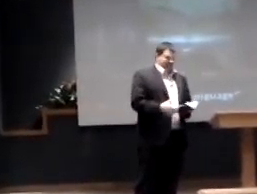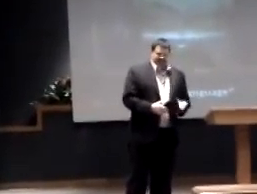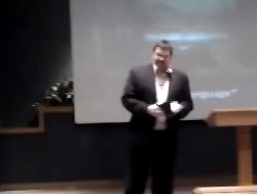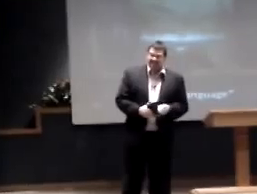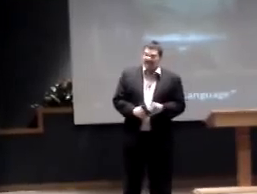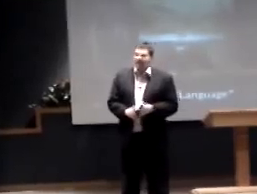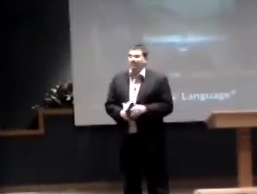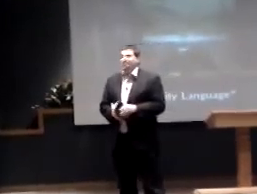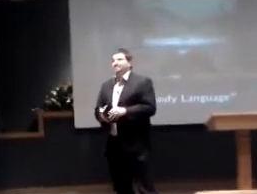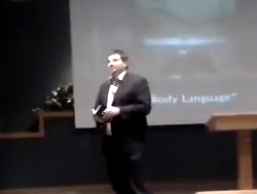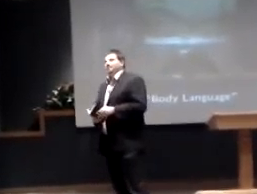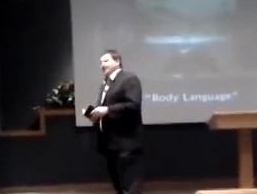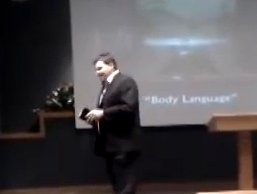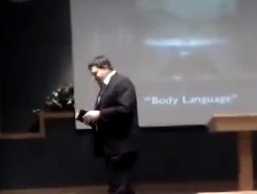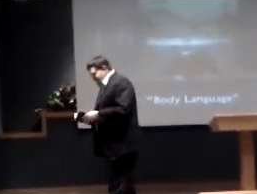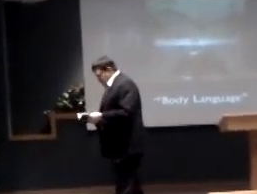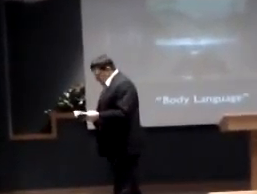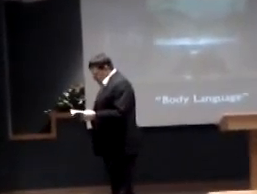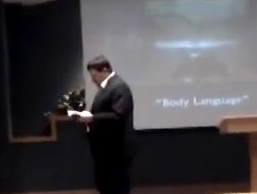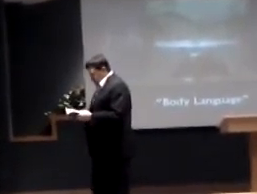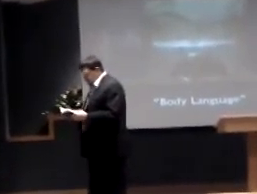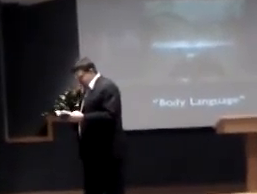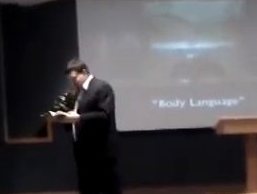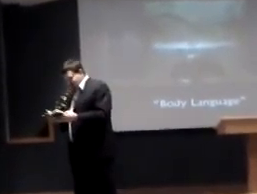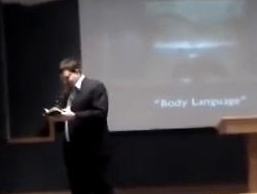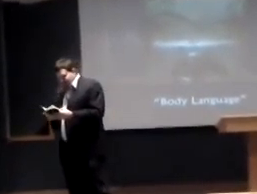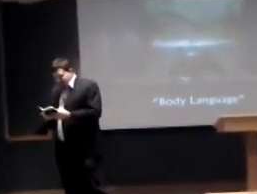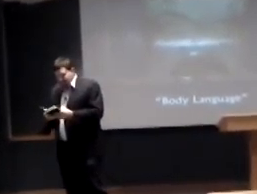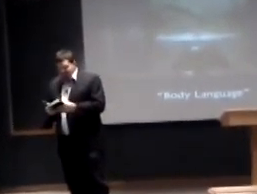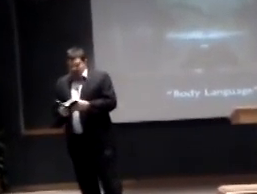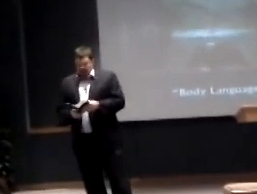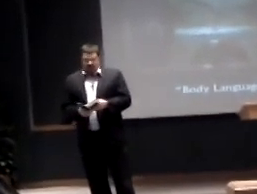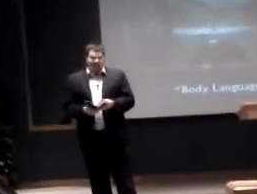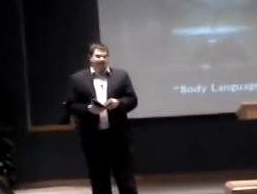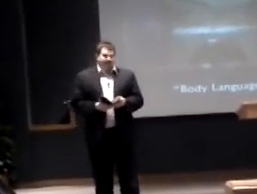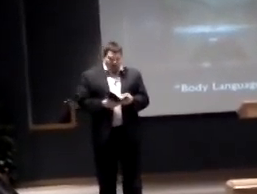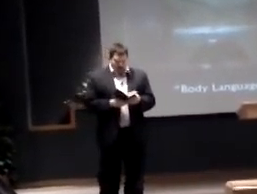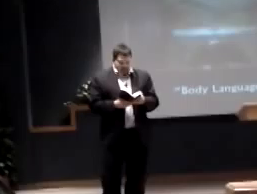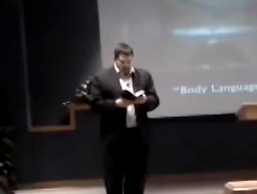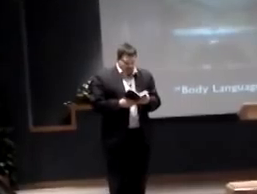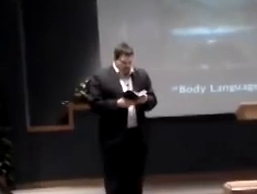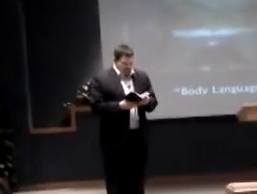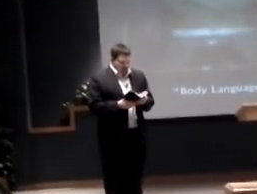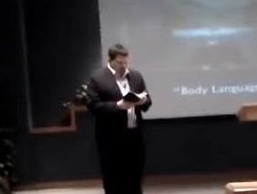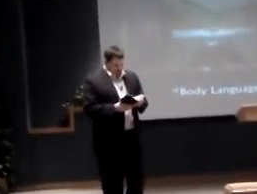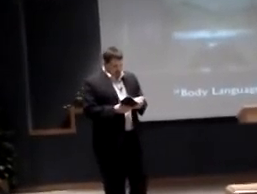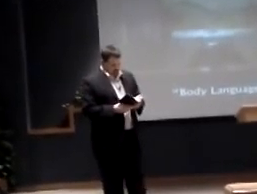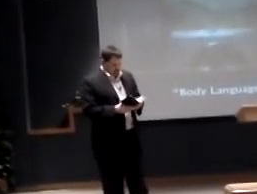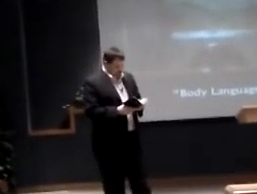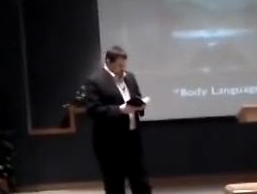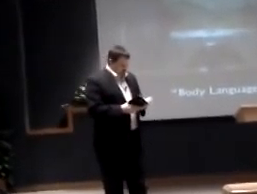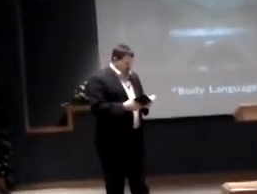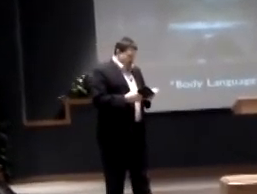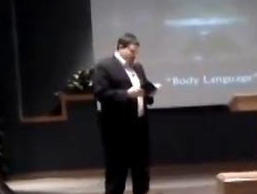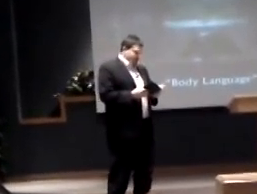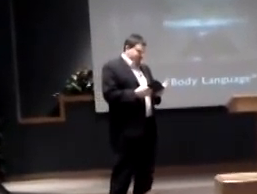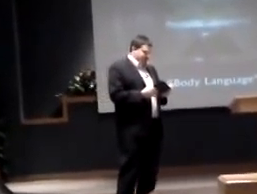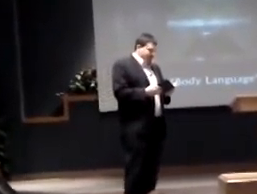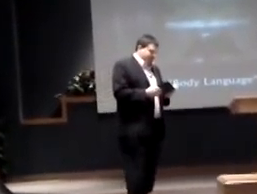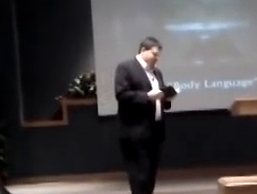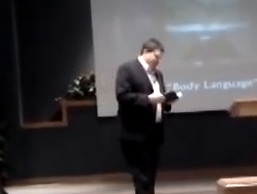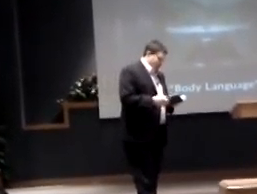Be careful, little hands, what you do. There's a Father up above looking down